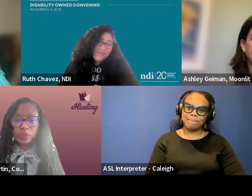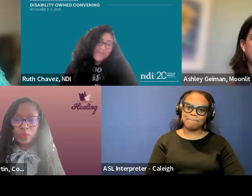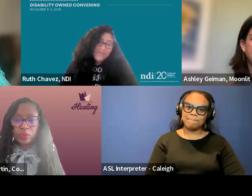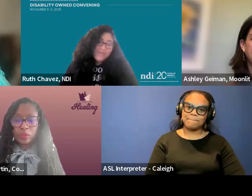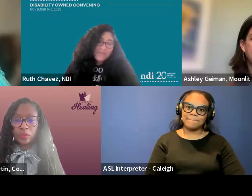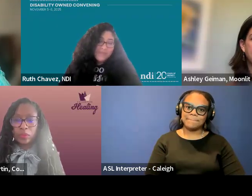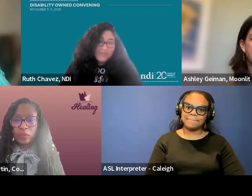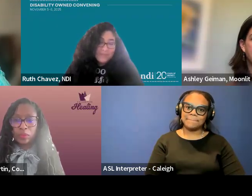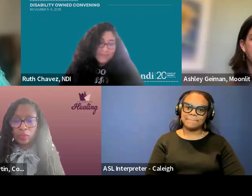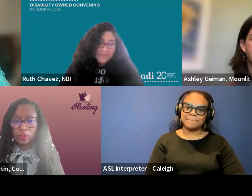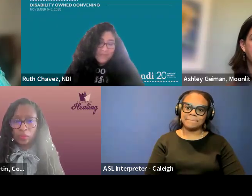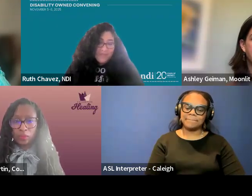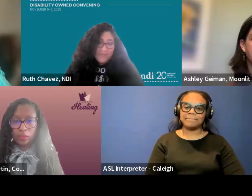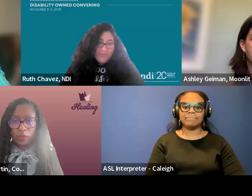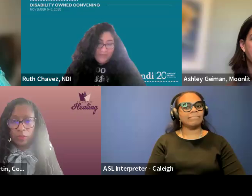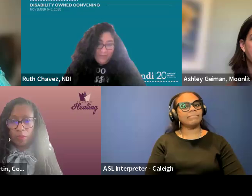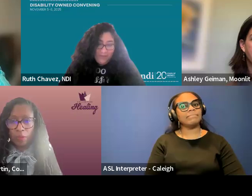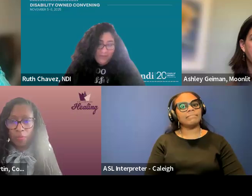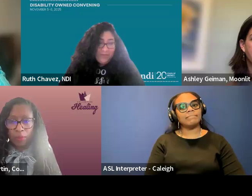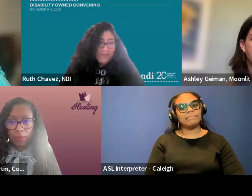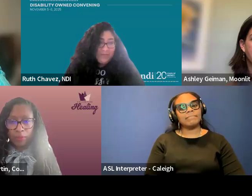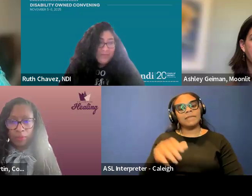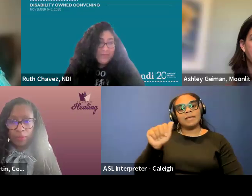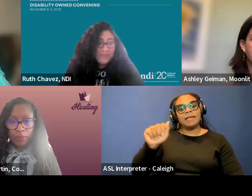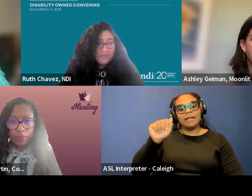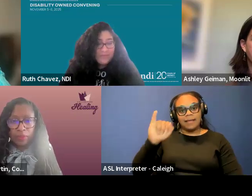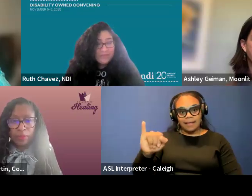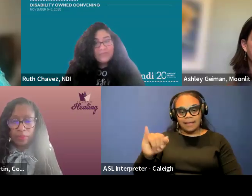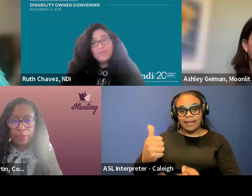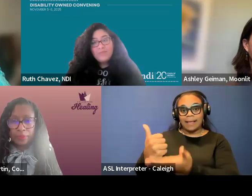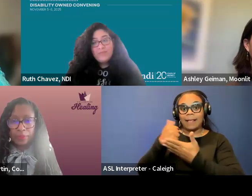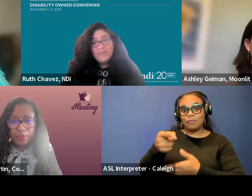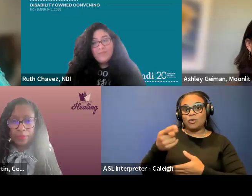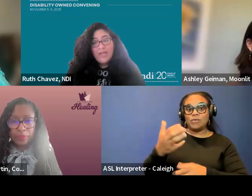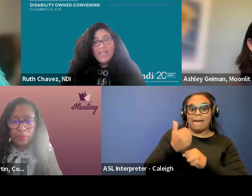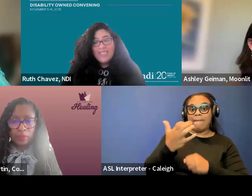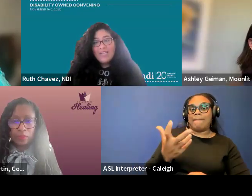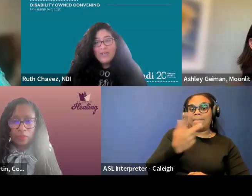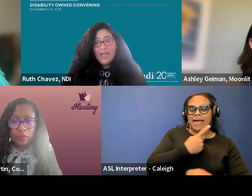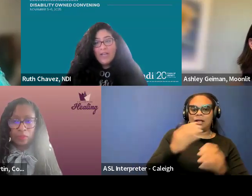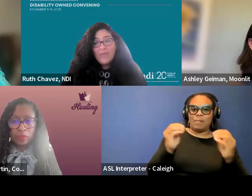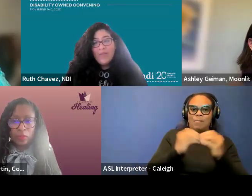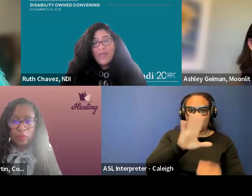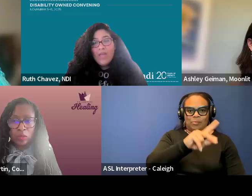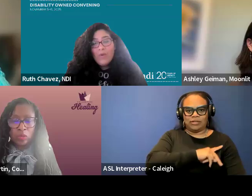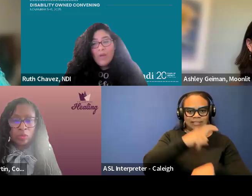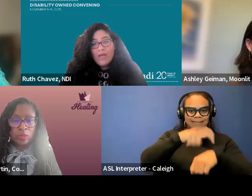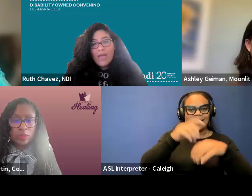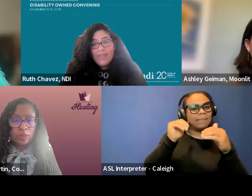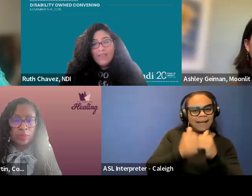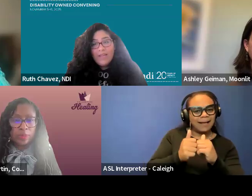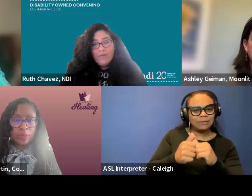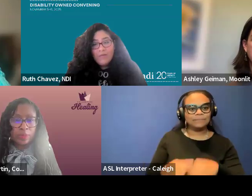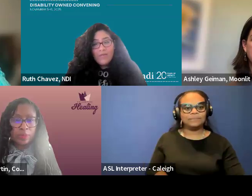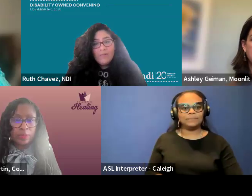how has AI help you reclaim personal time? I can start.